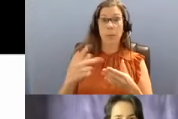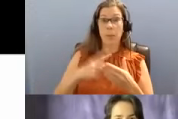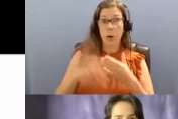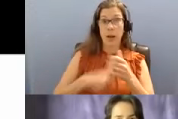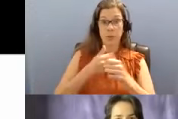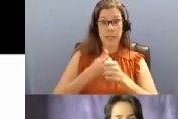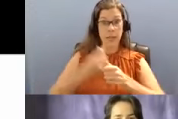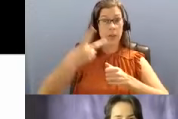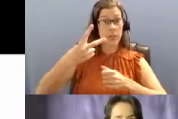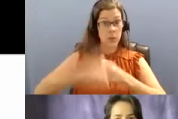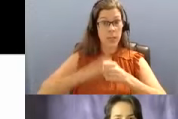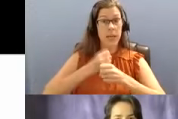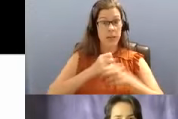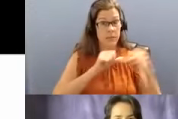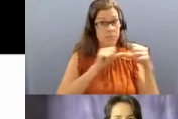in length.